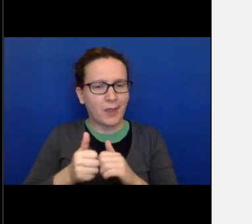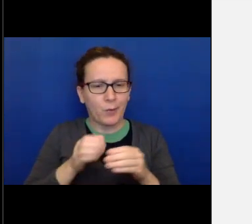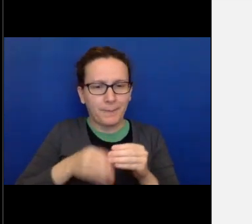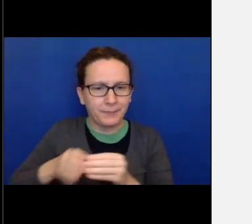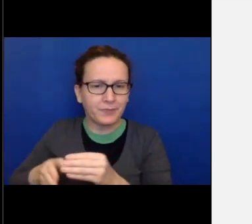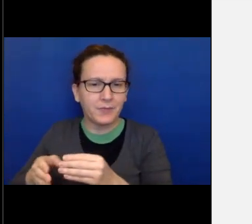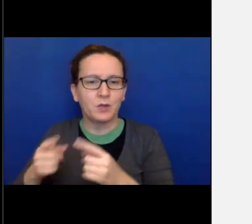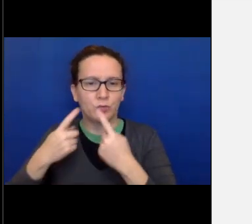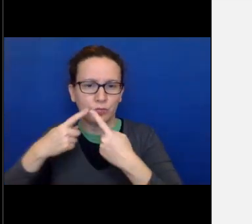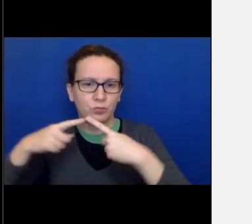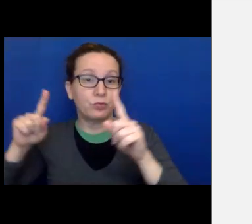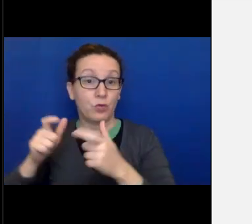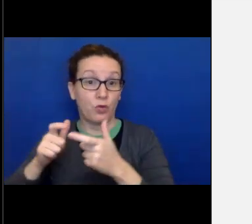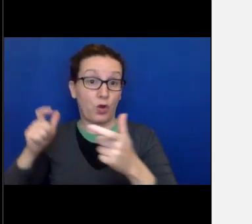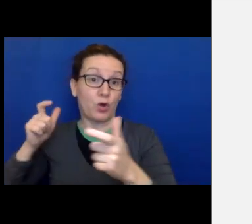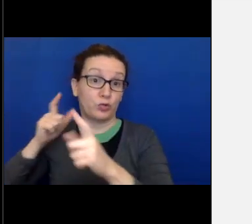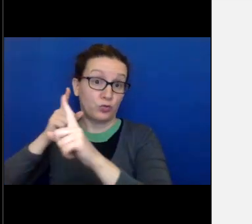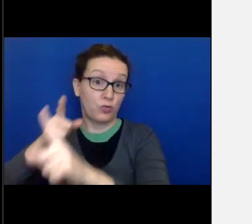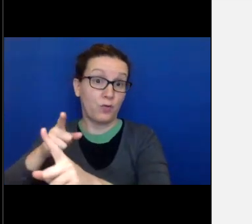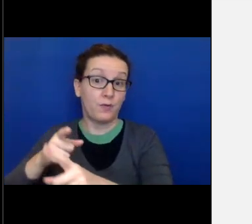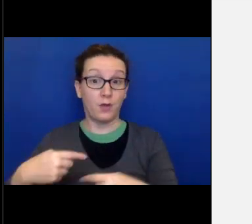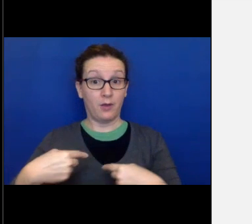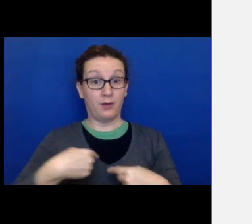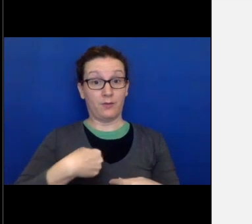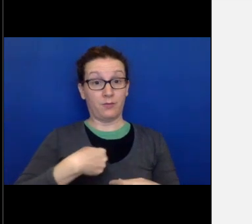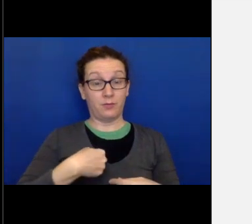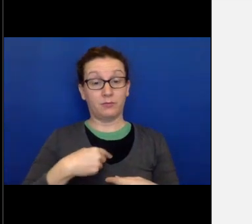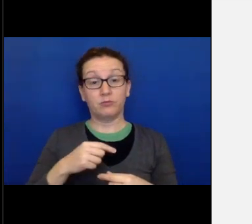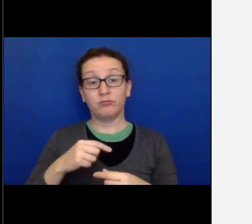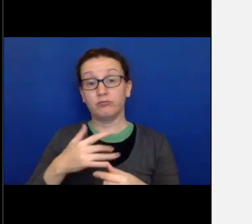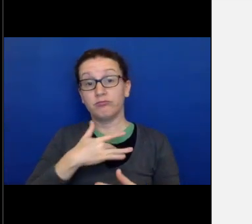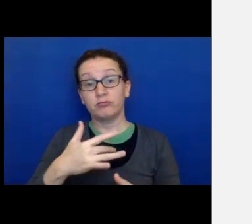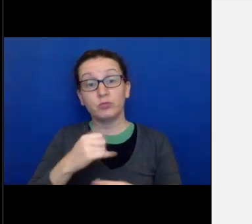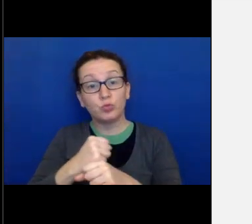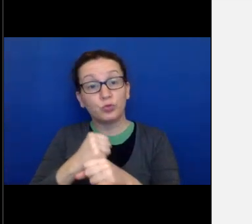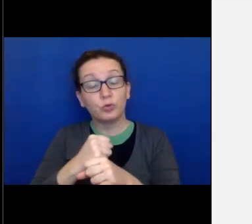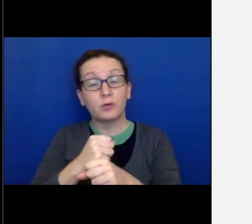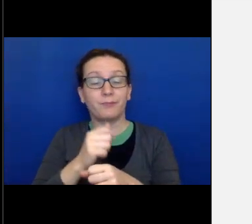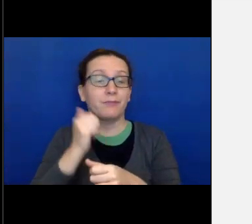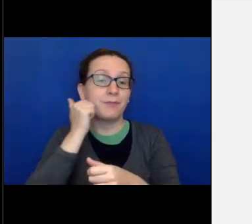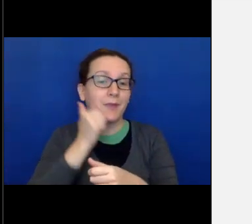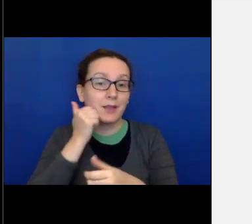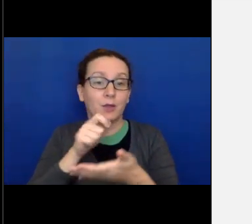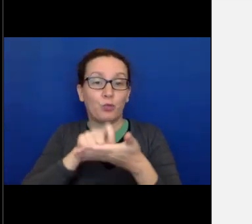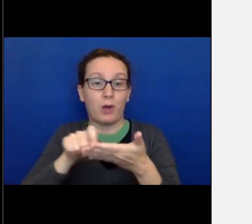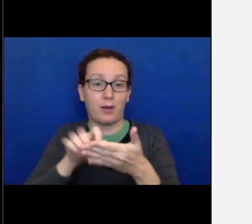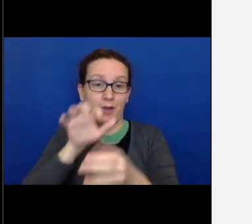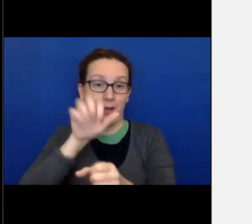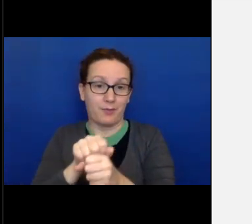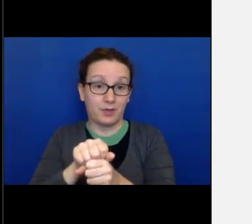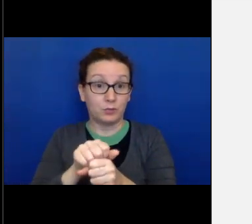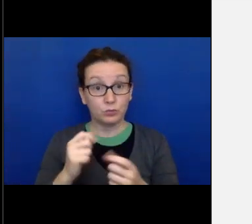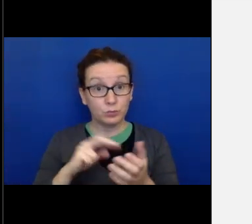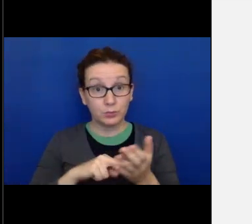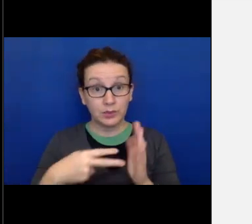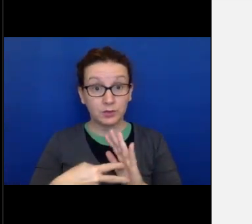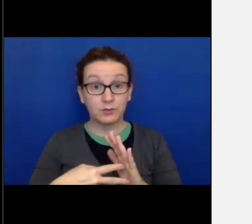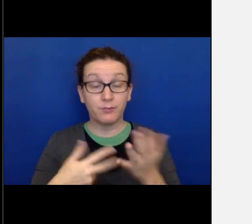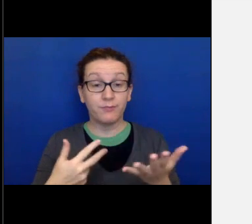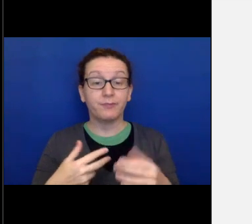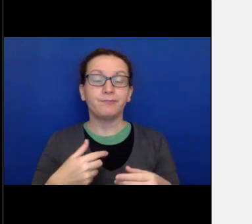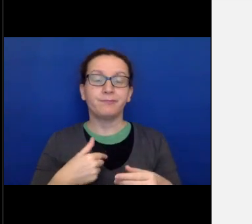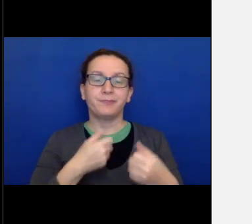larger goals, right? And so for me, I've actually been working on developing a daily writing habit. And what that means is pretty much I